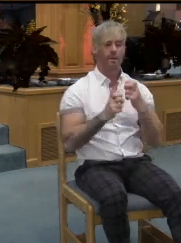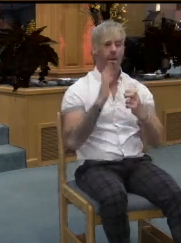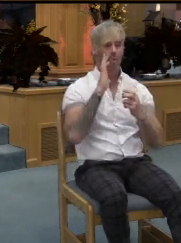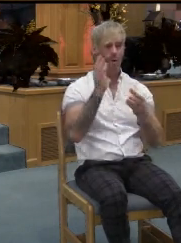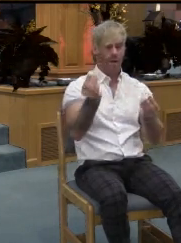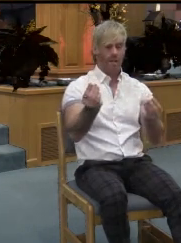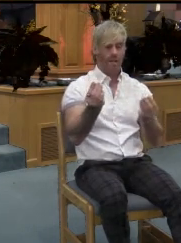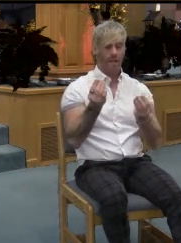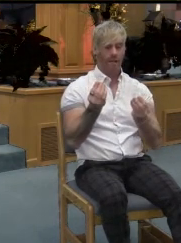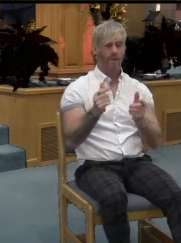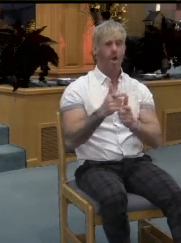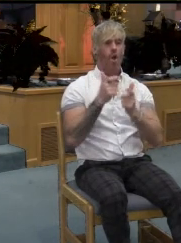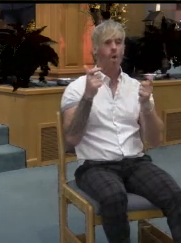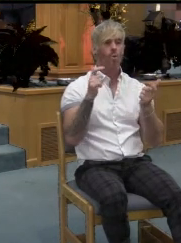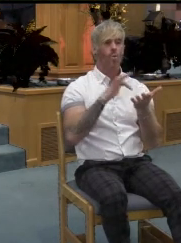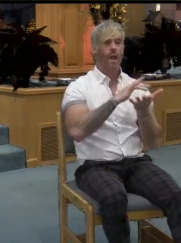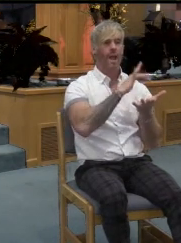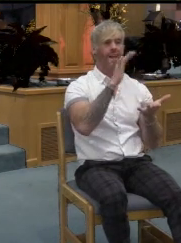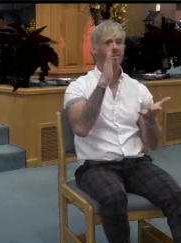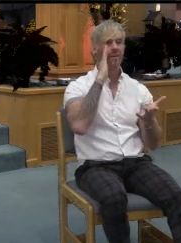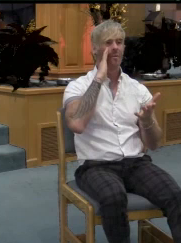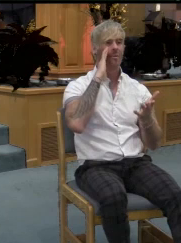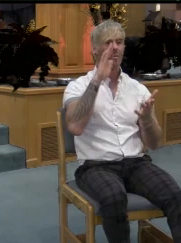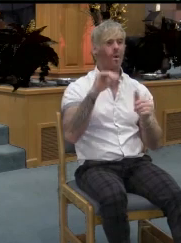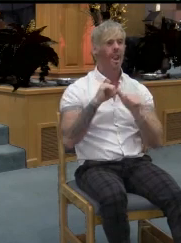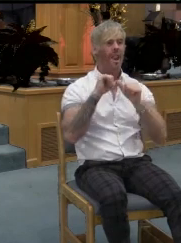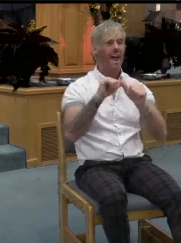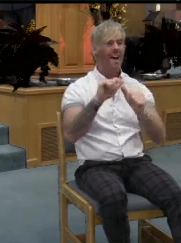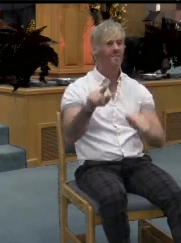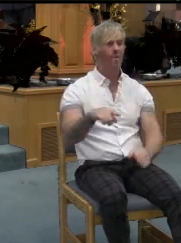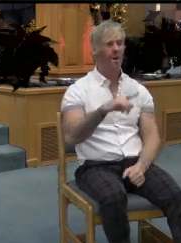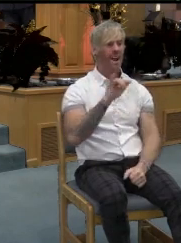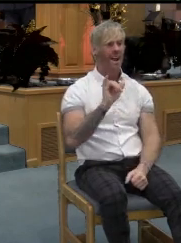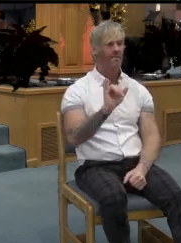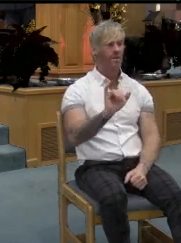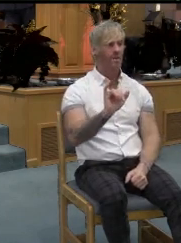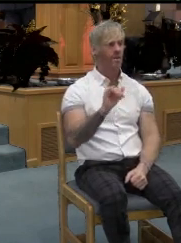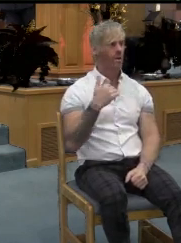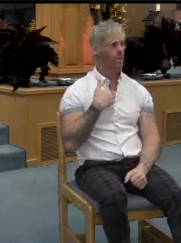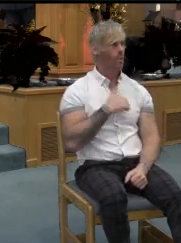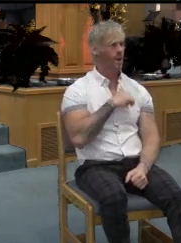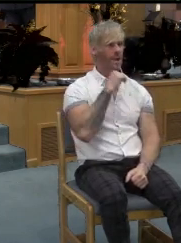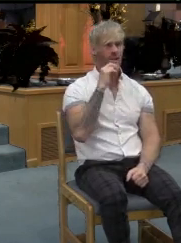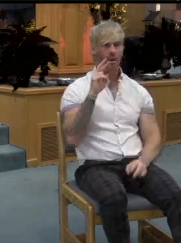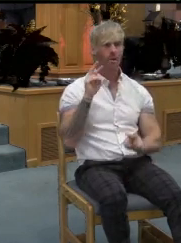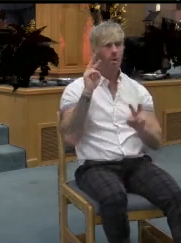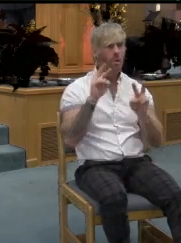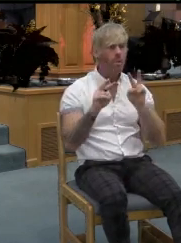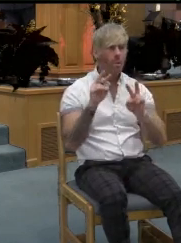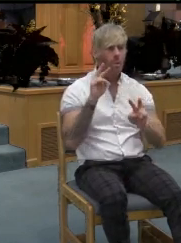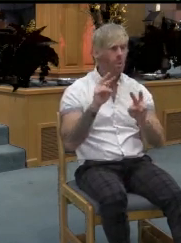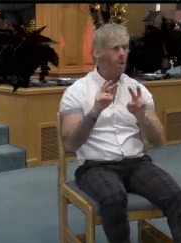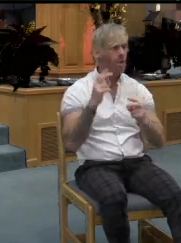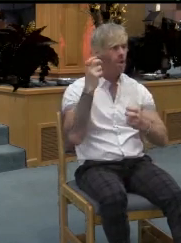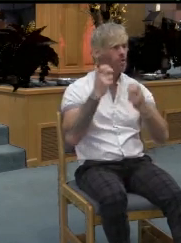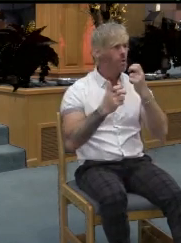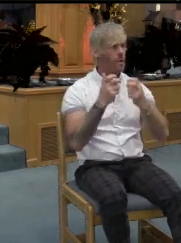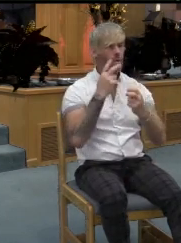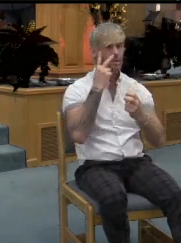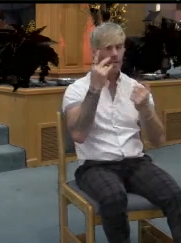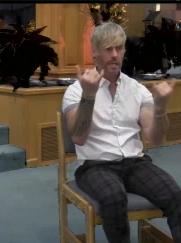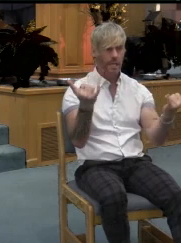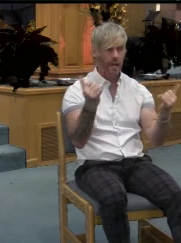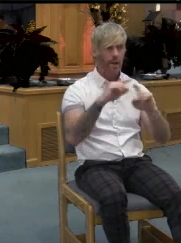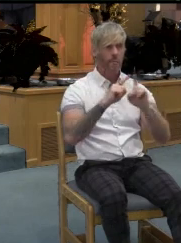immeasurably great glory that will last forever. So we don't look at the troubles we can see right now. Rather, we